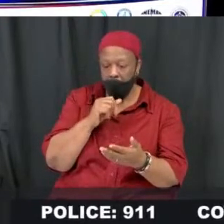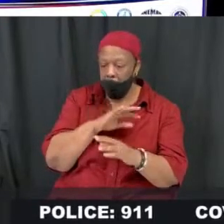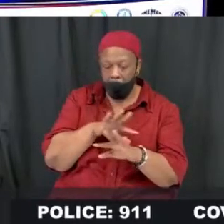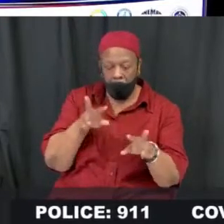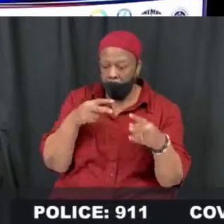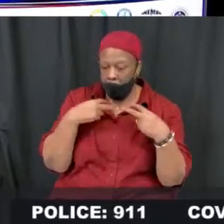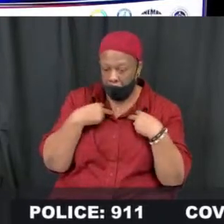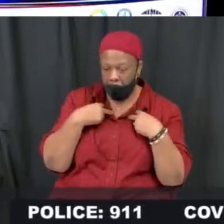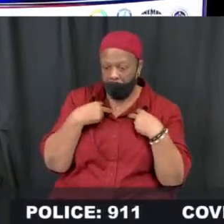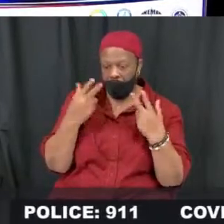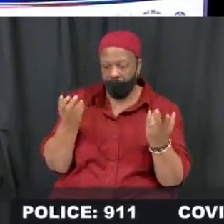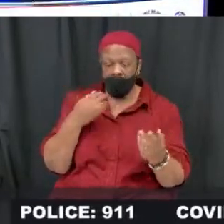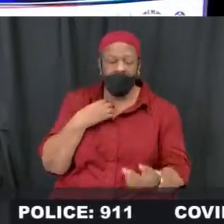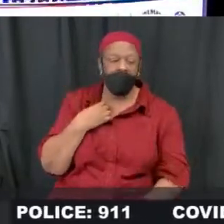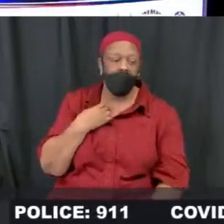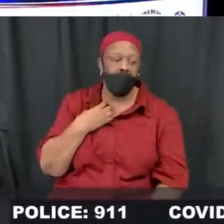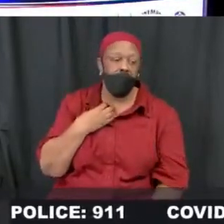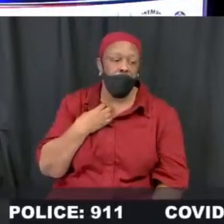Thank you.